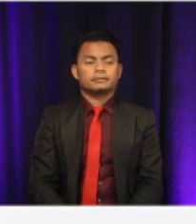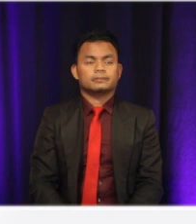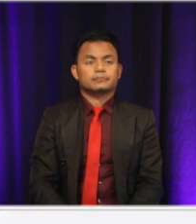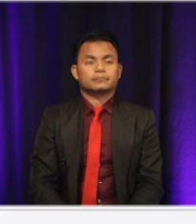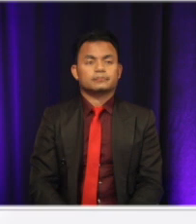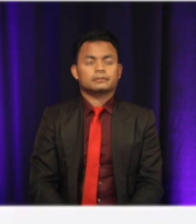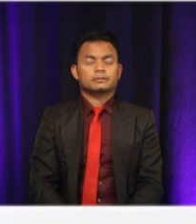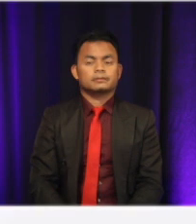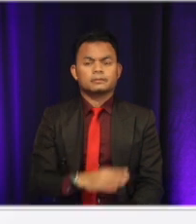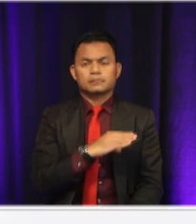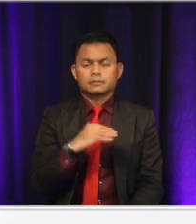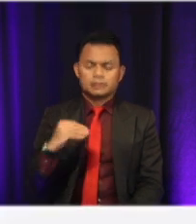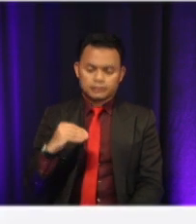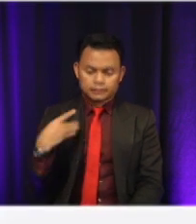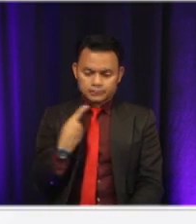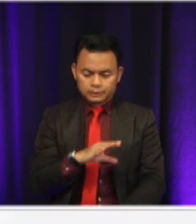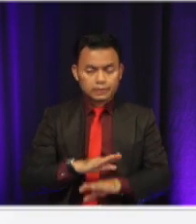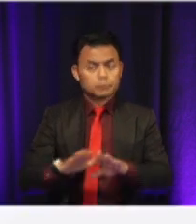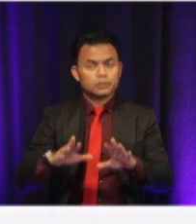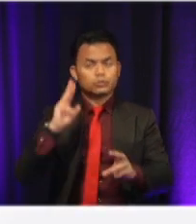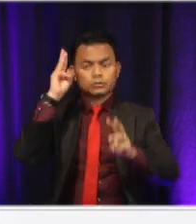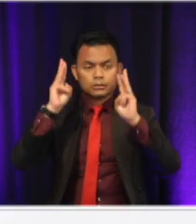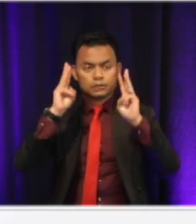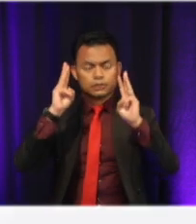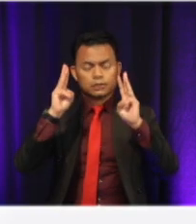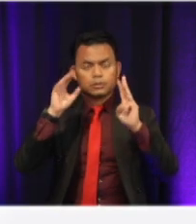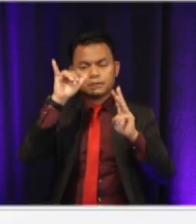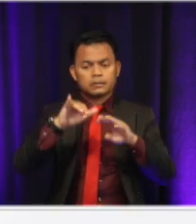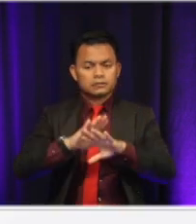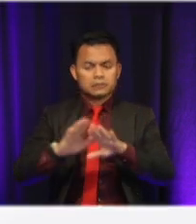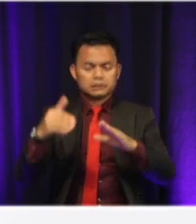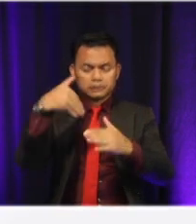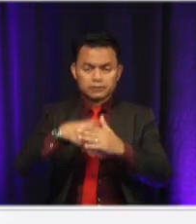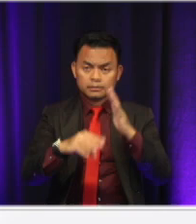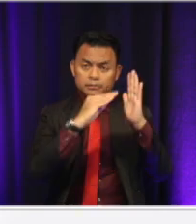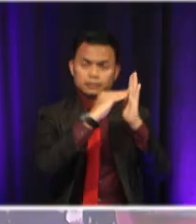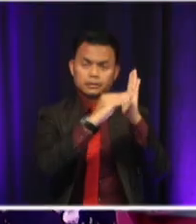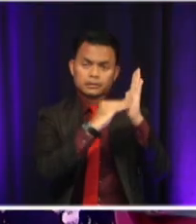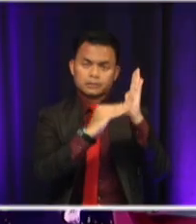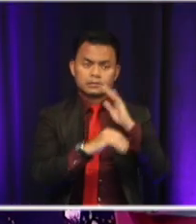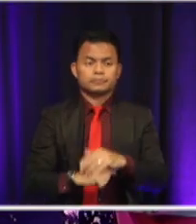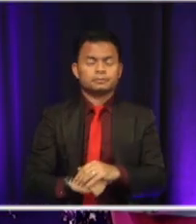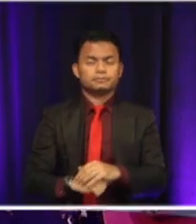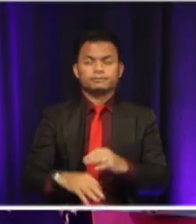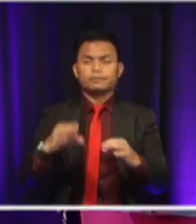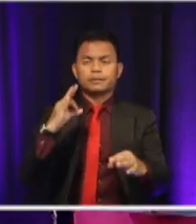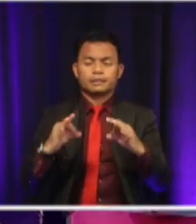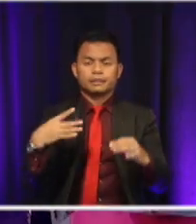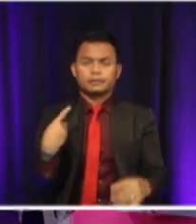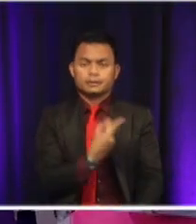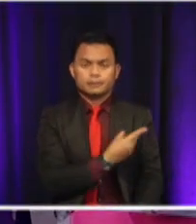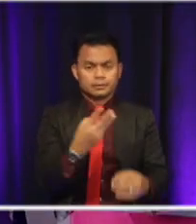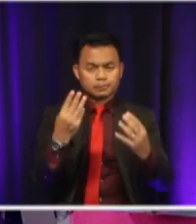actually appears in other parts of the text. So if you are going to talk about